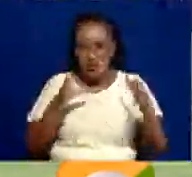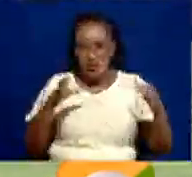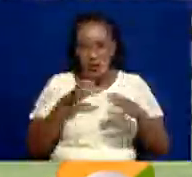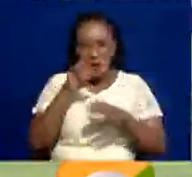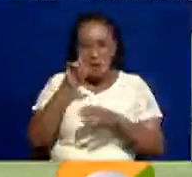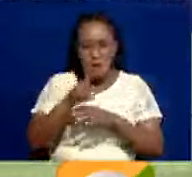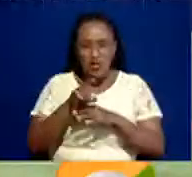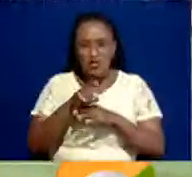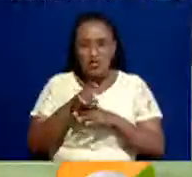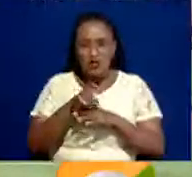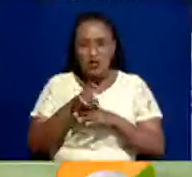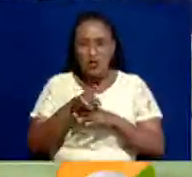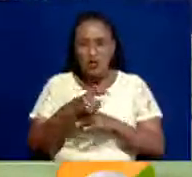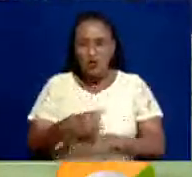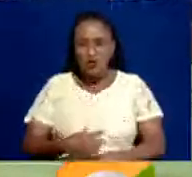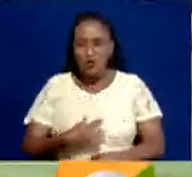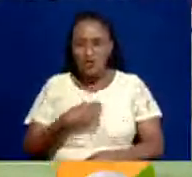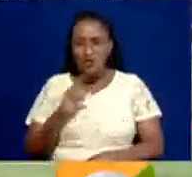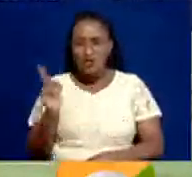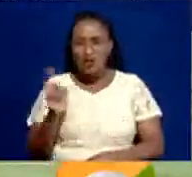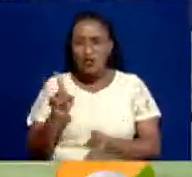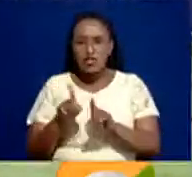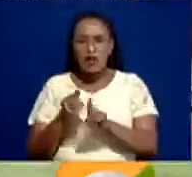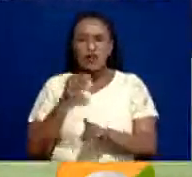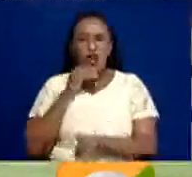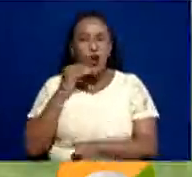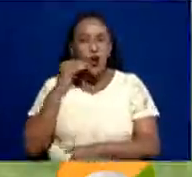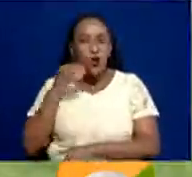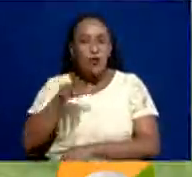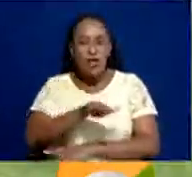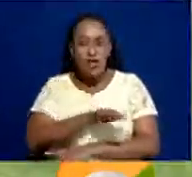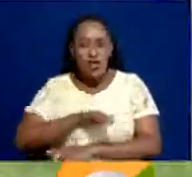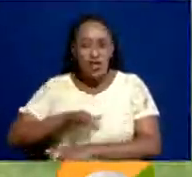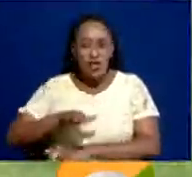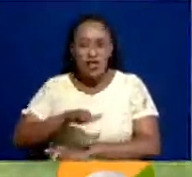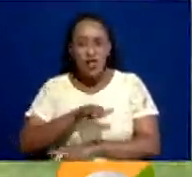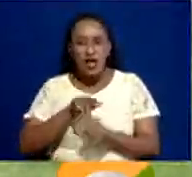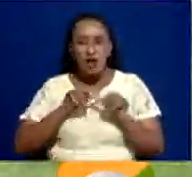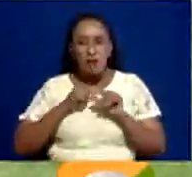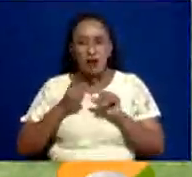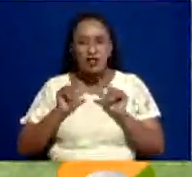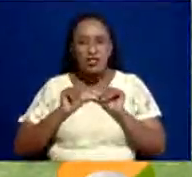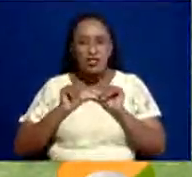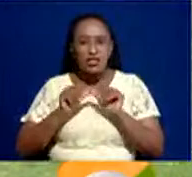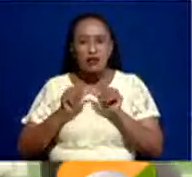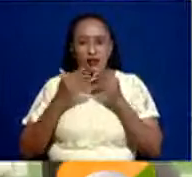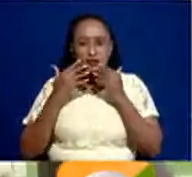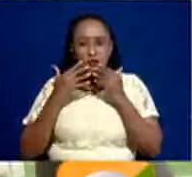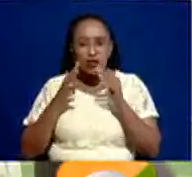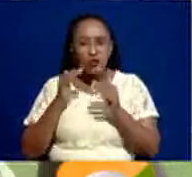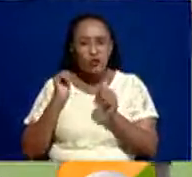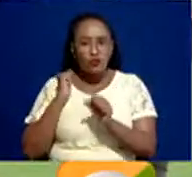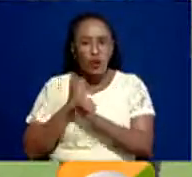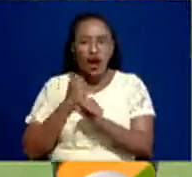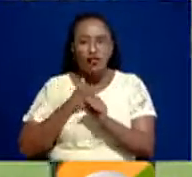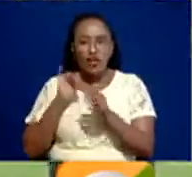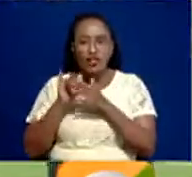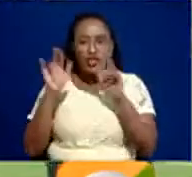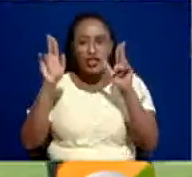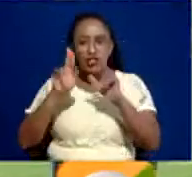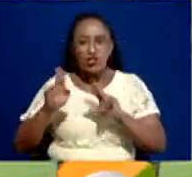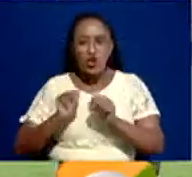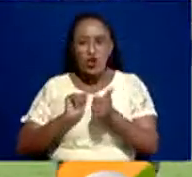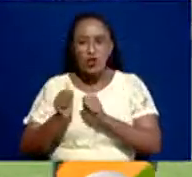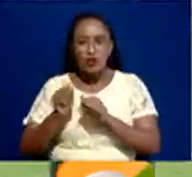host their visitors in Nairobi as their home ground. The Buhungu Stadium is not yet approved to host continental matches by the Confederation of